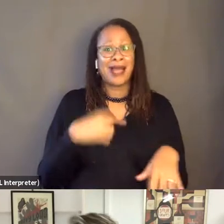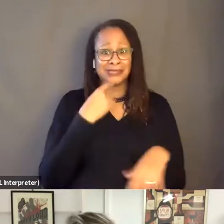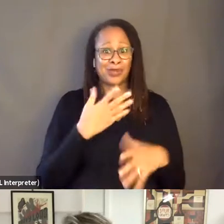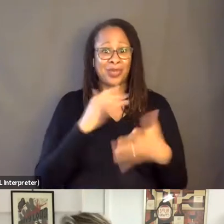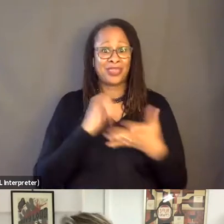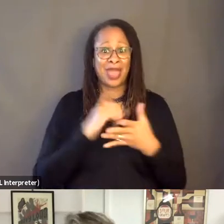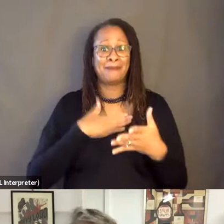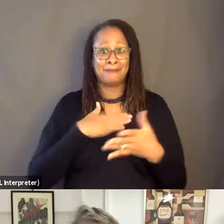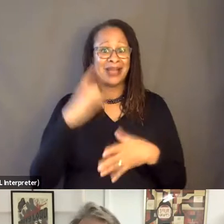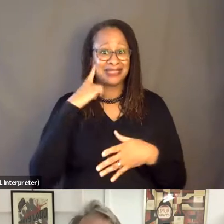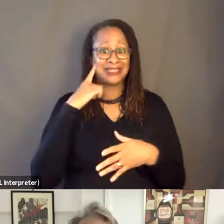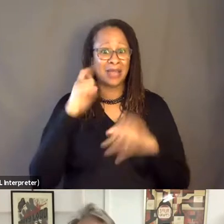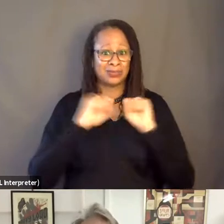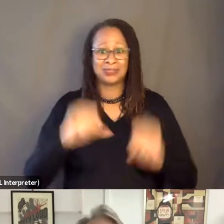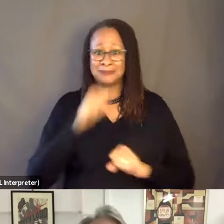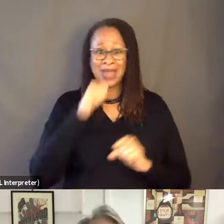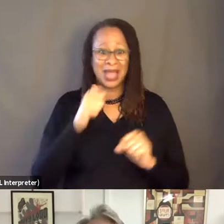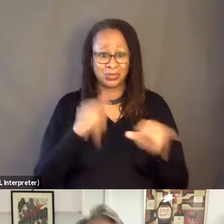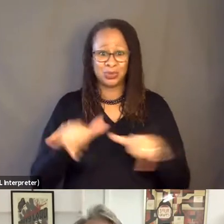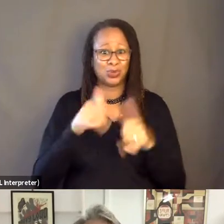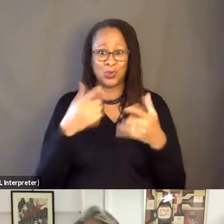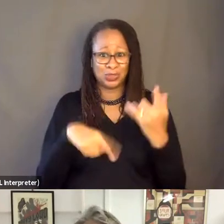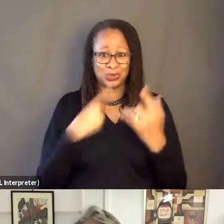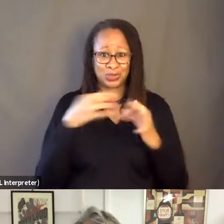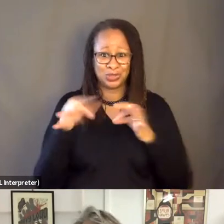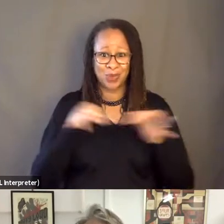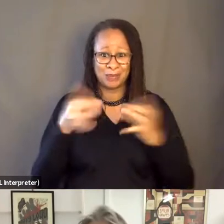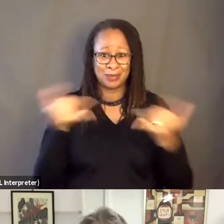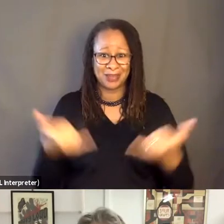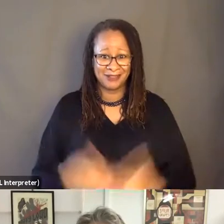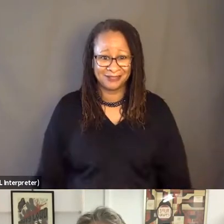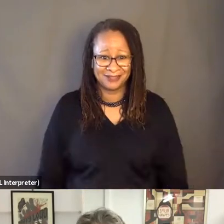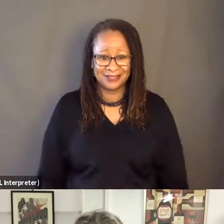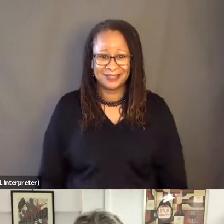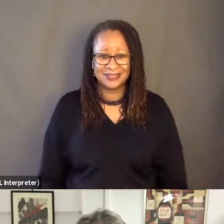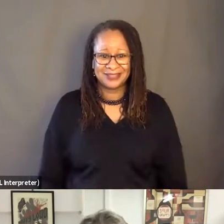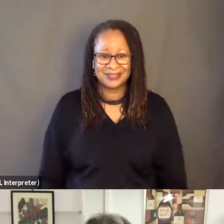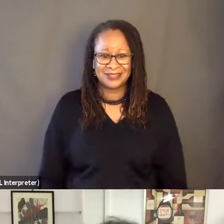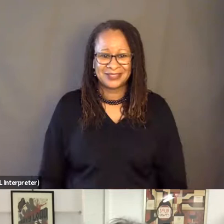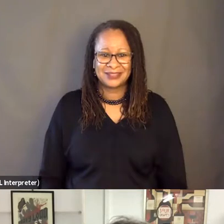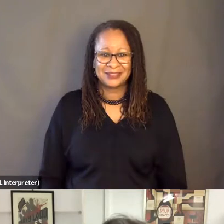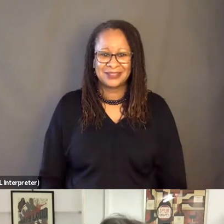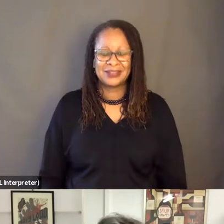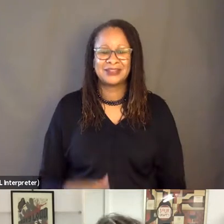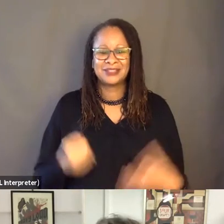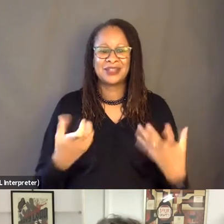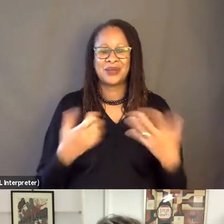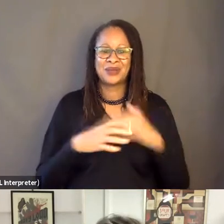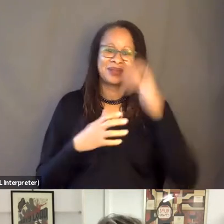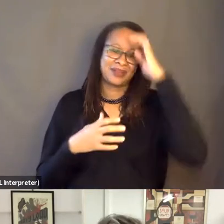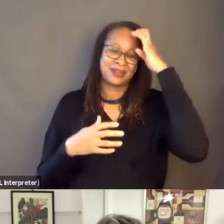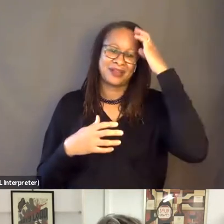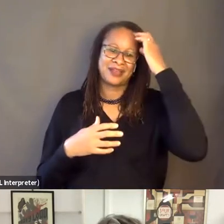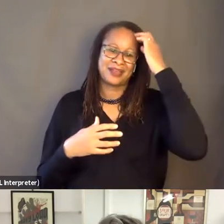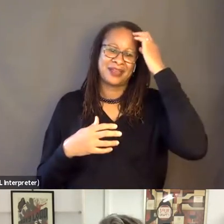giving me what you're describing. Yeah, exactly. It's unfortunate. We made a sort of binaural mix for headphones, which I think actually the